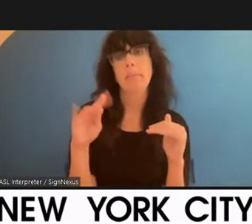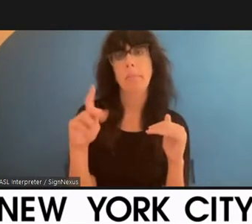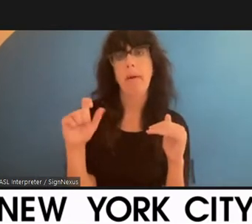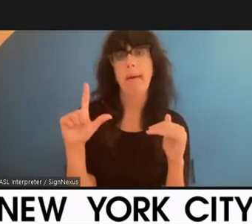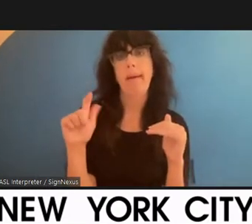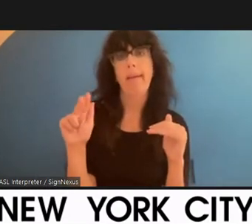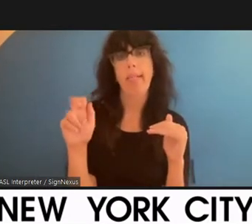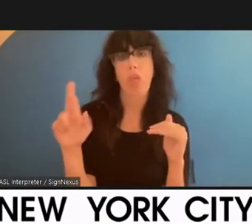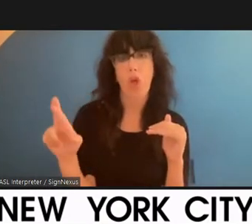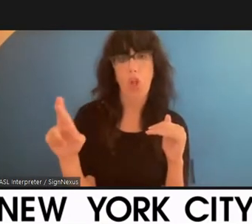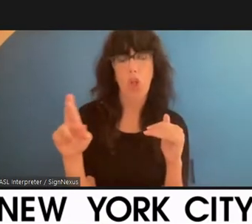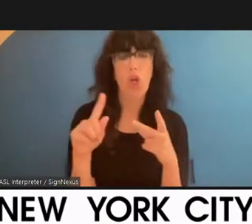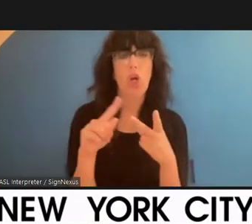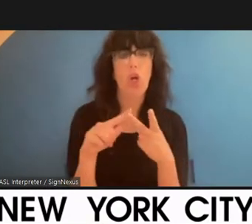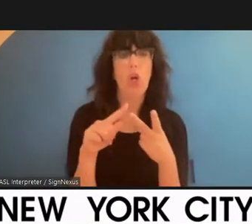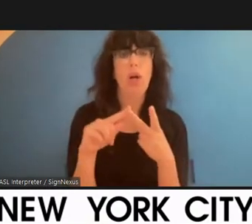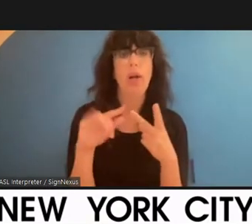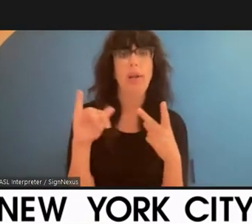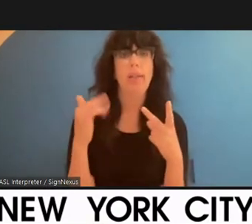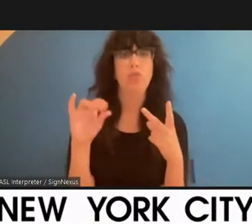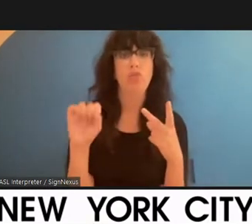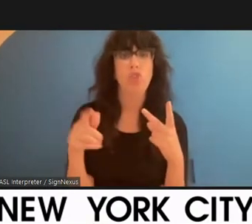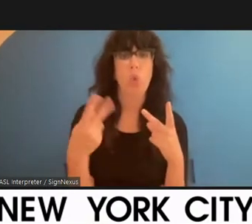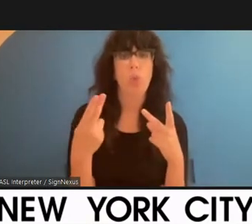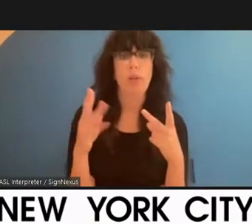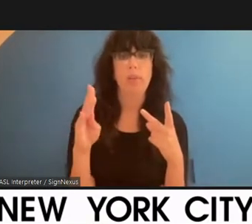council member joseph morelli